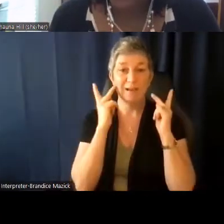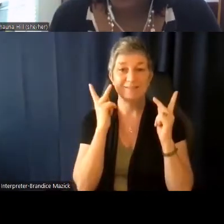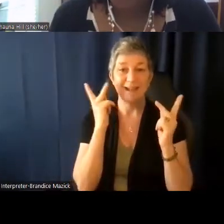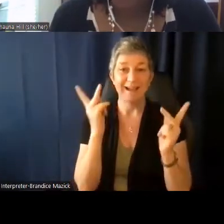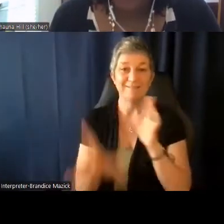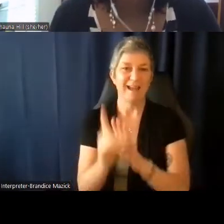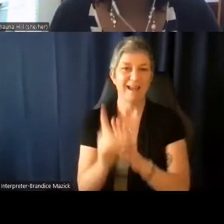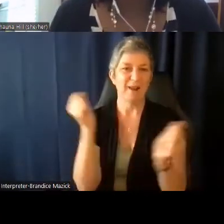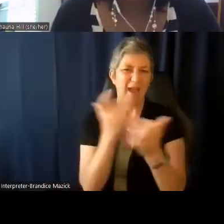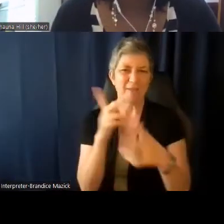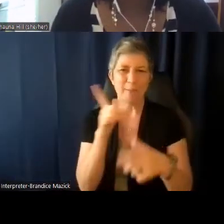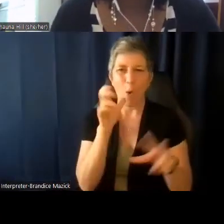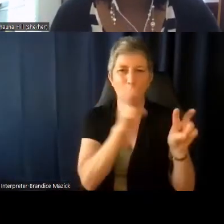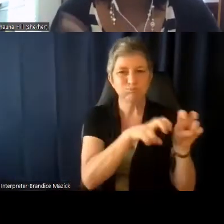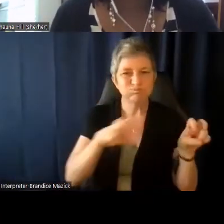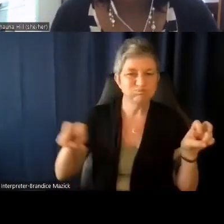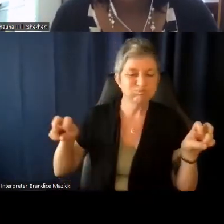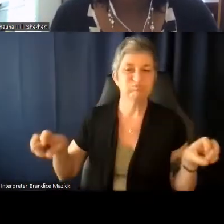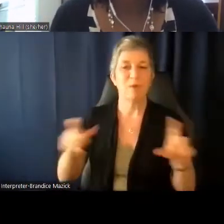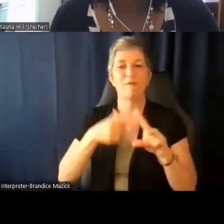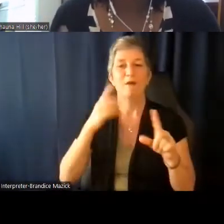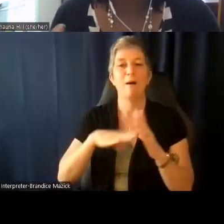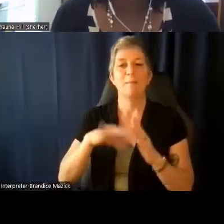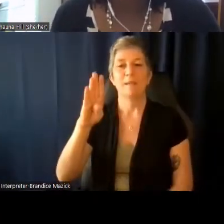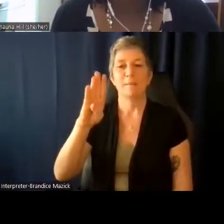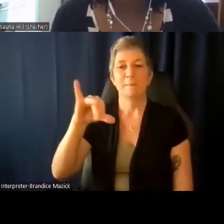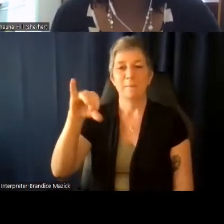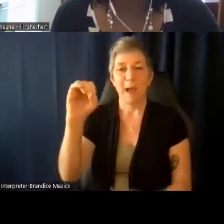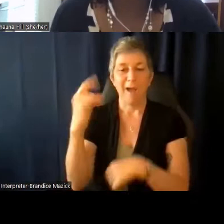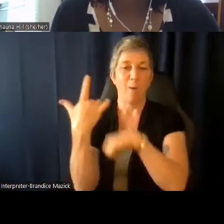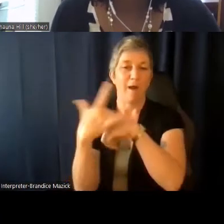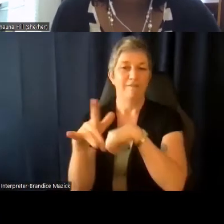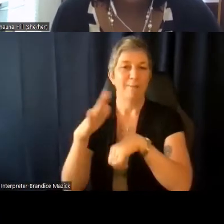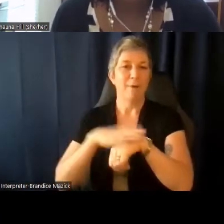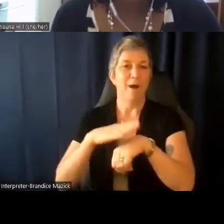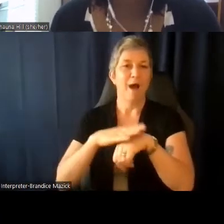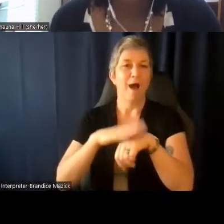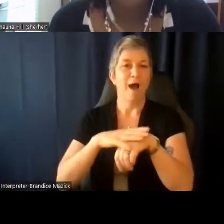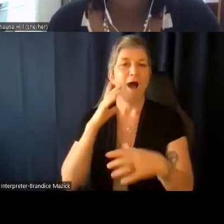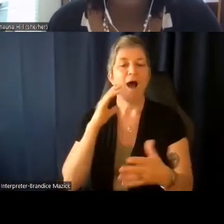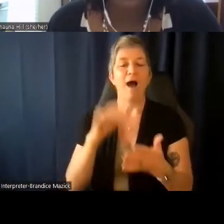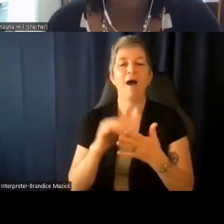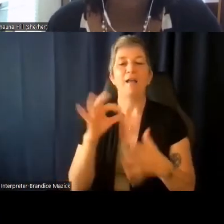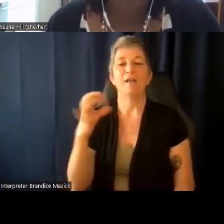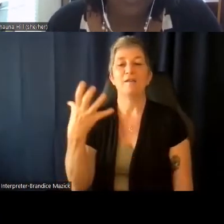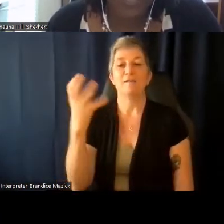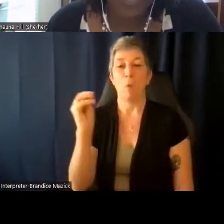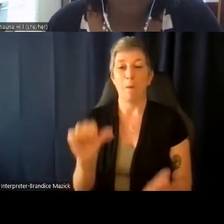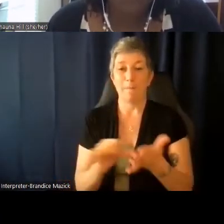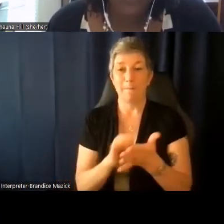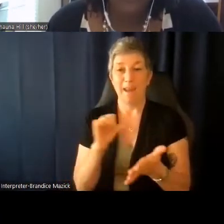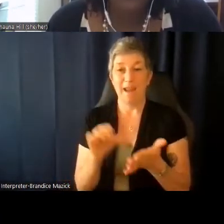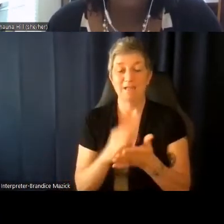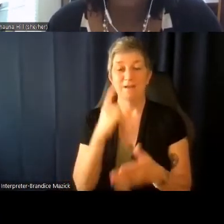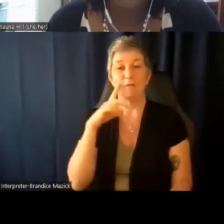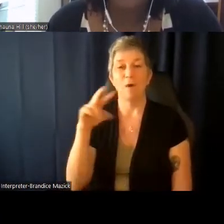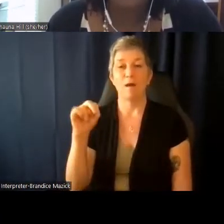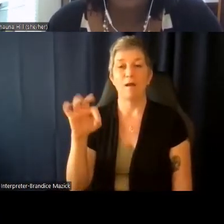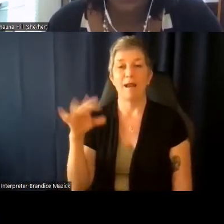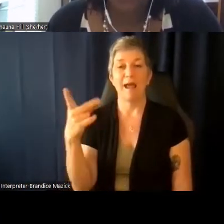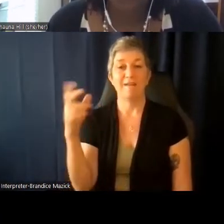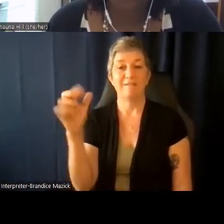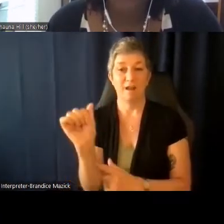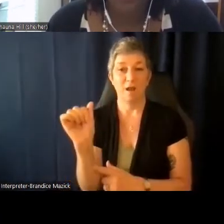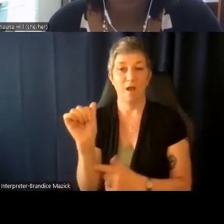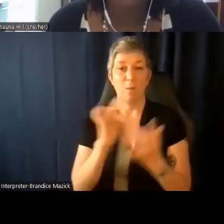about them from their bios available on the forum page of the NAFTA website. Joining us